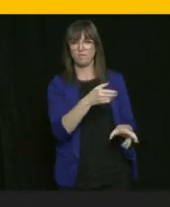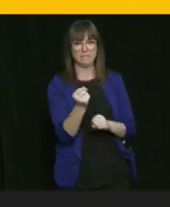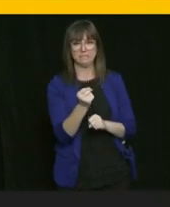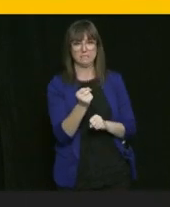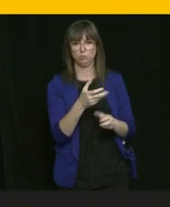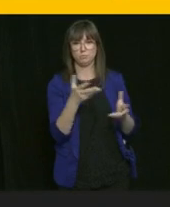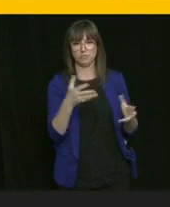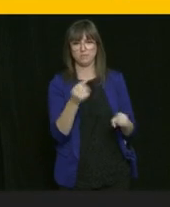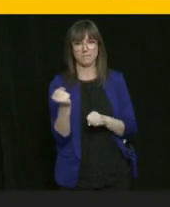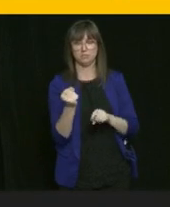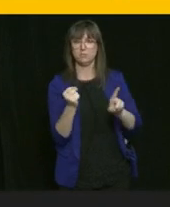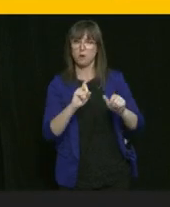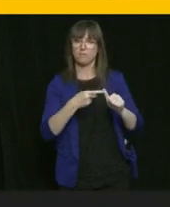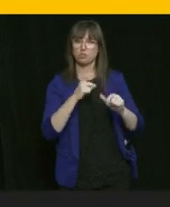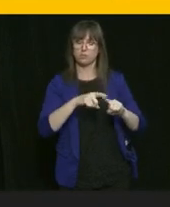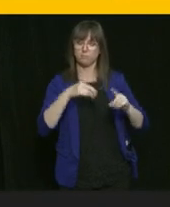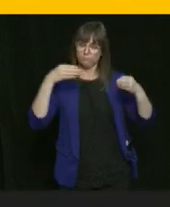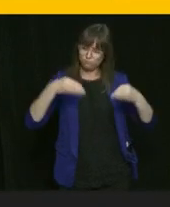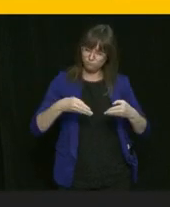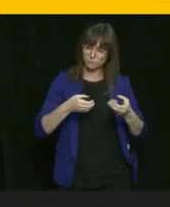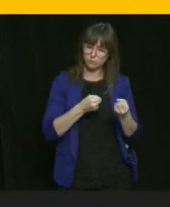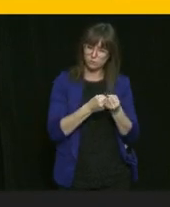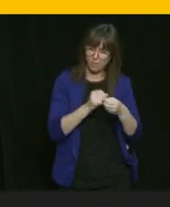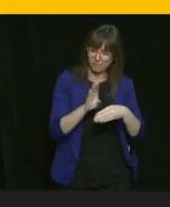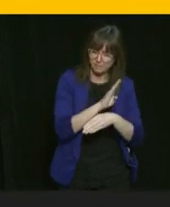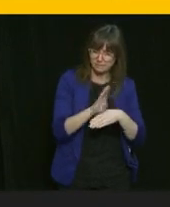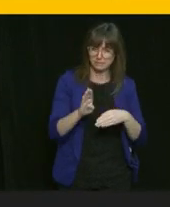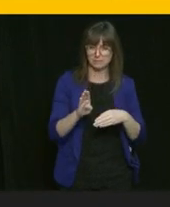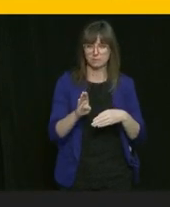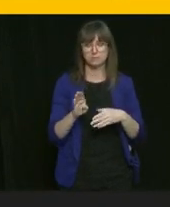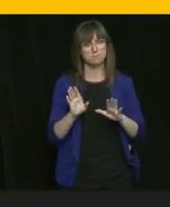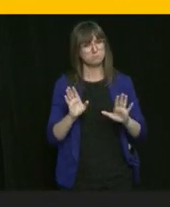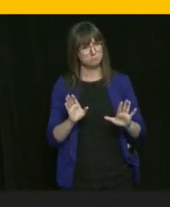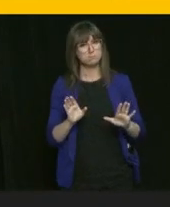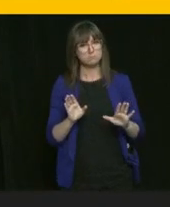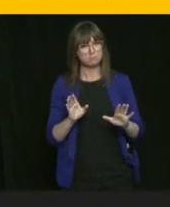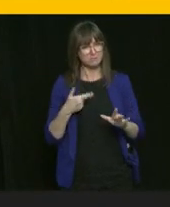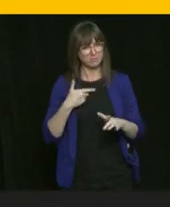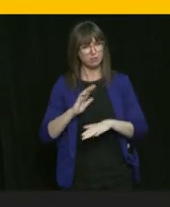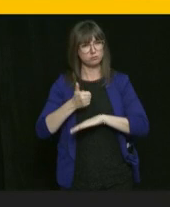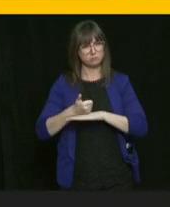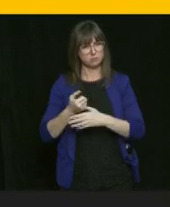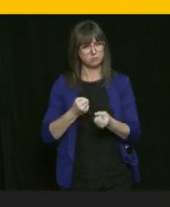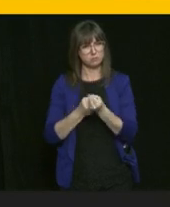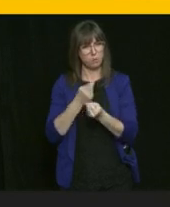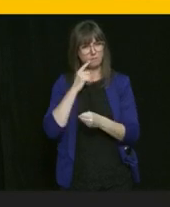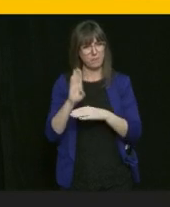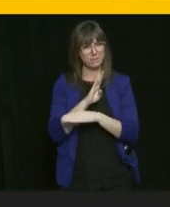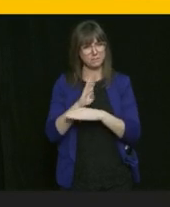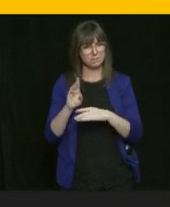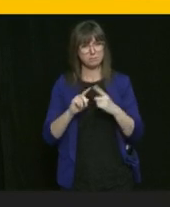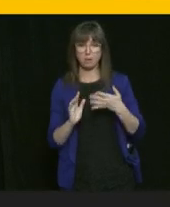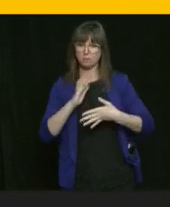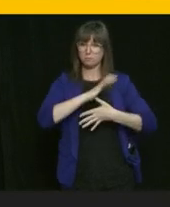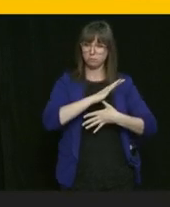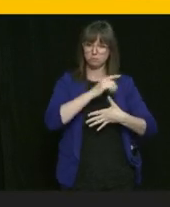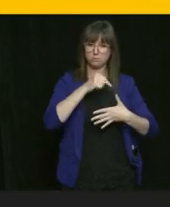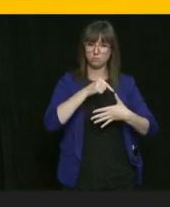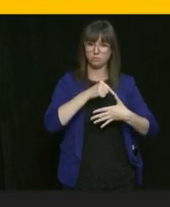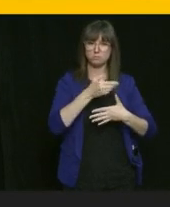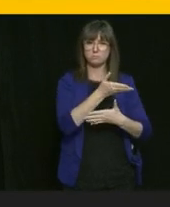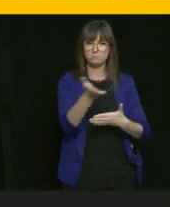Canadians, that we should have been focused on helping businesses instead. We helped businesses and workers, but our first priority was supporting